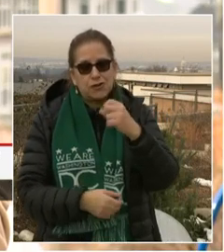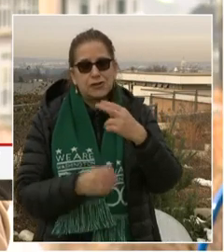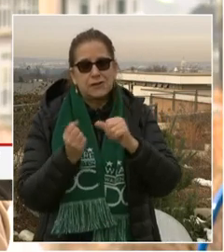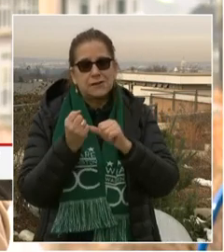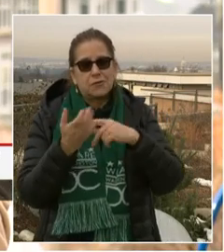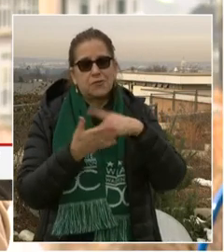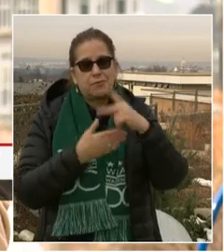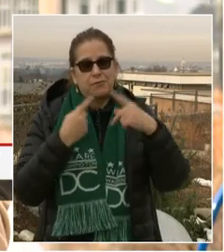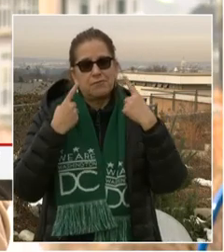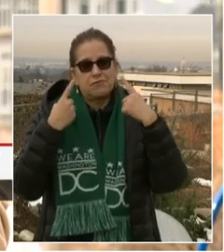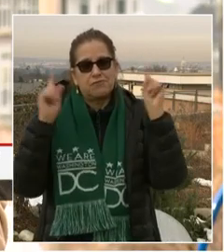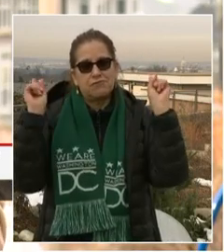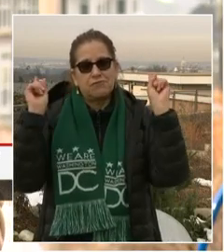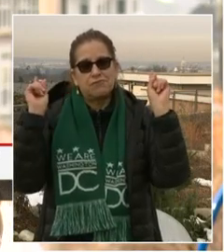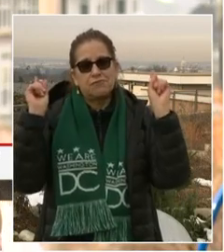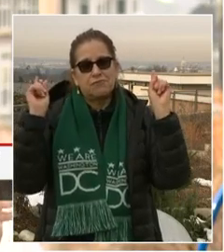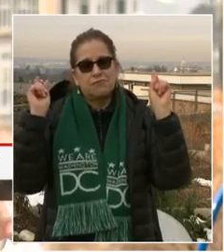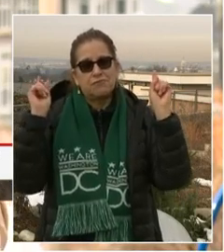members.